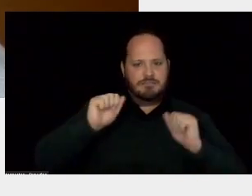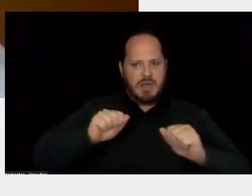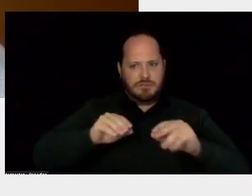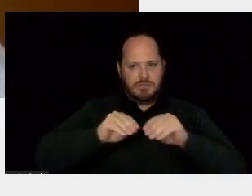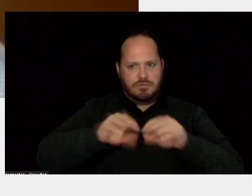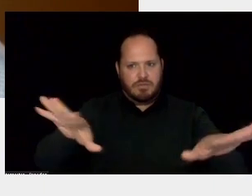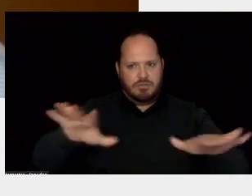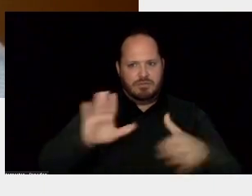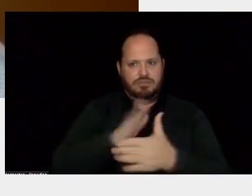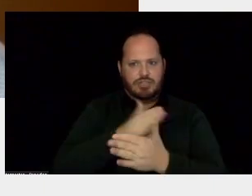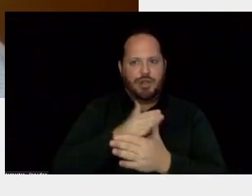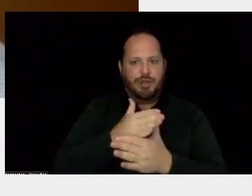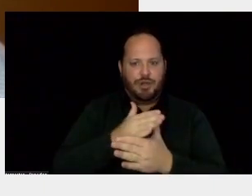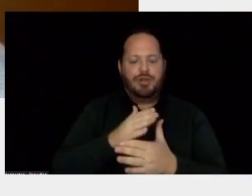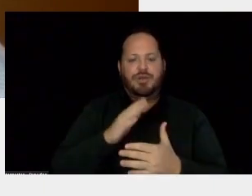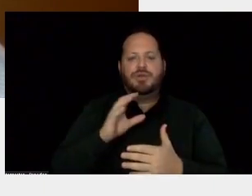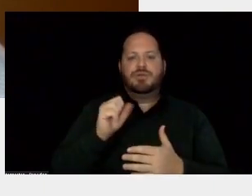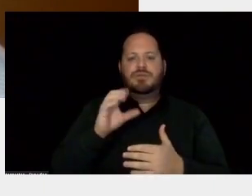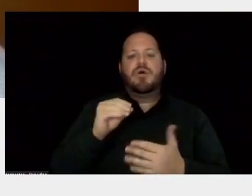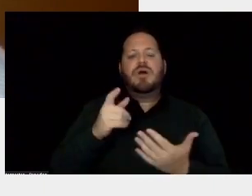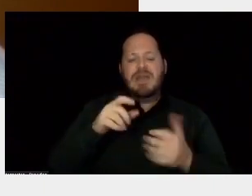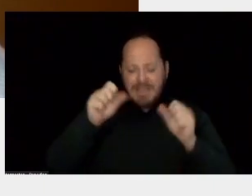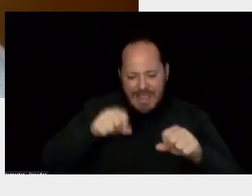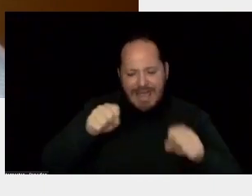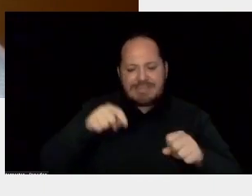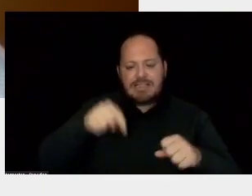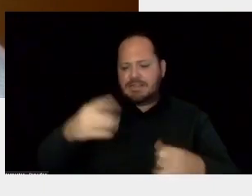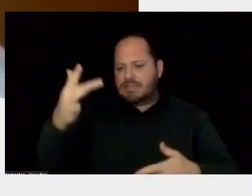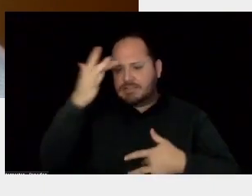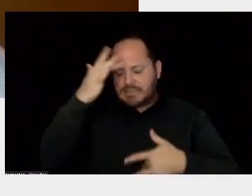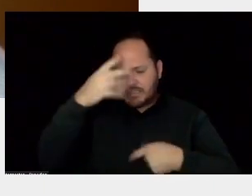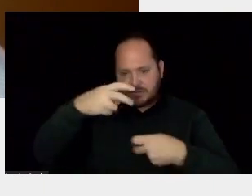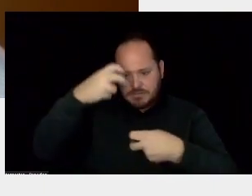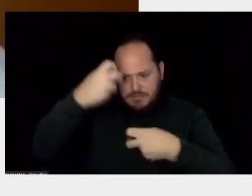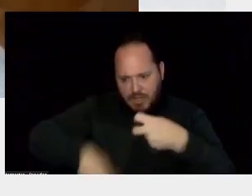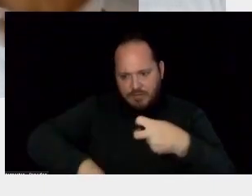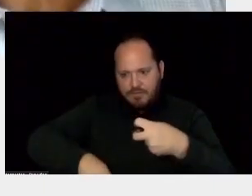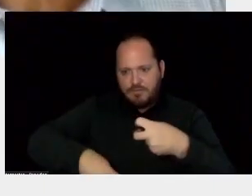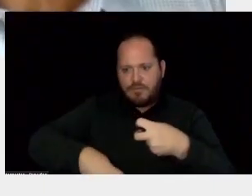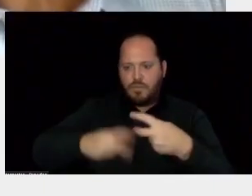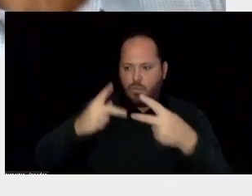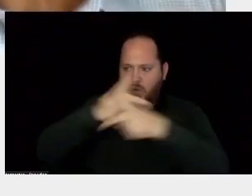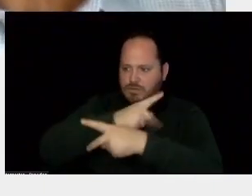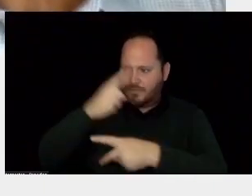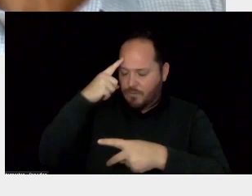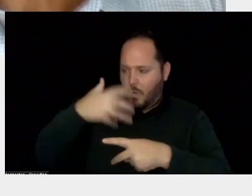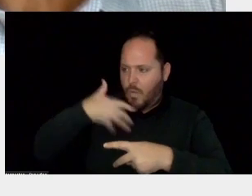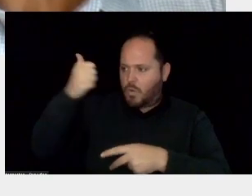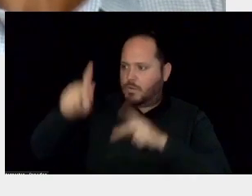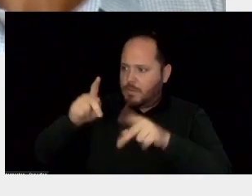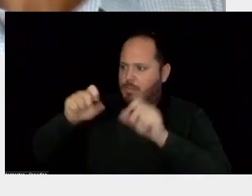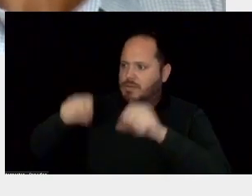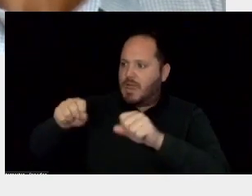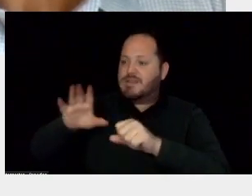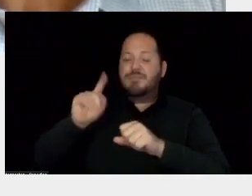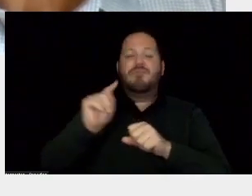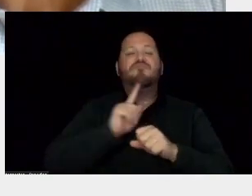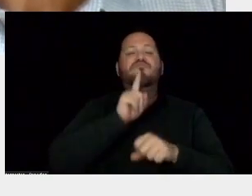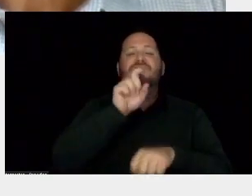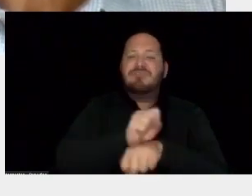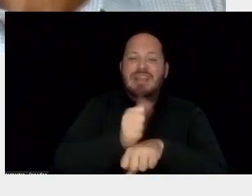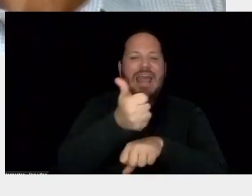is much harder on older folks and those with underlying medical conditions, anybody can catch it. Thanks,